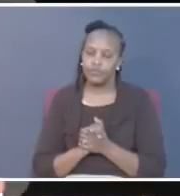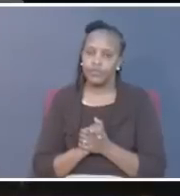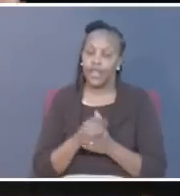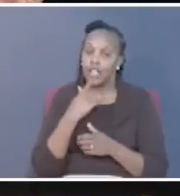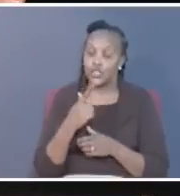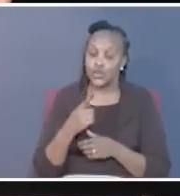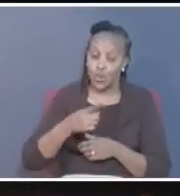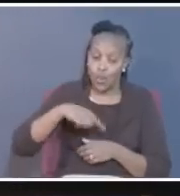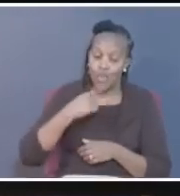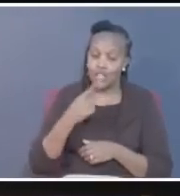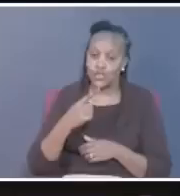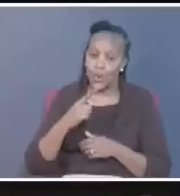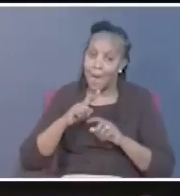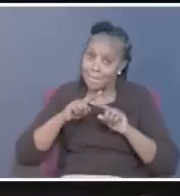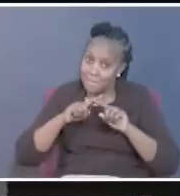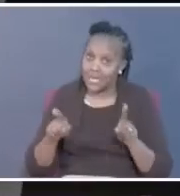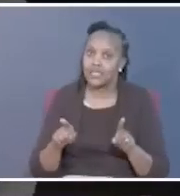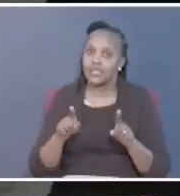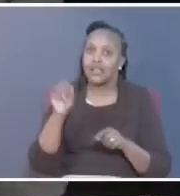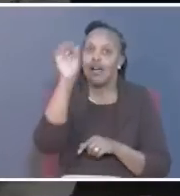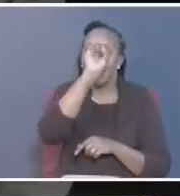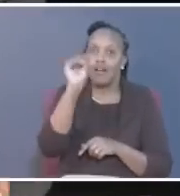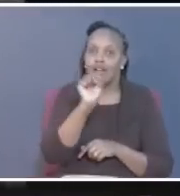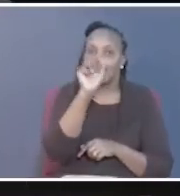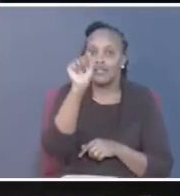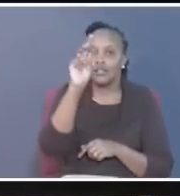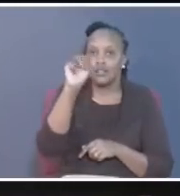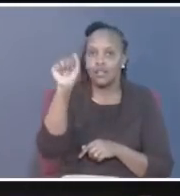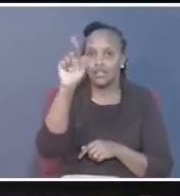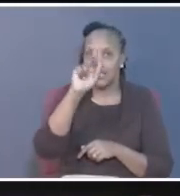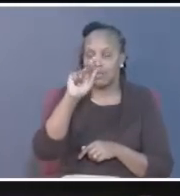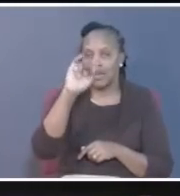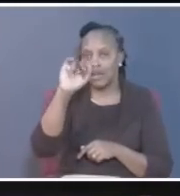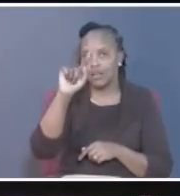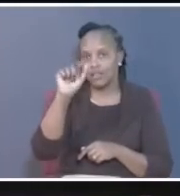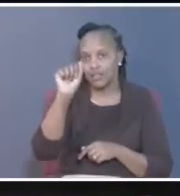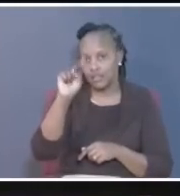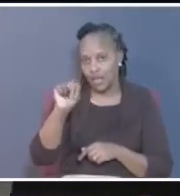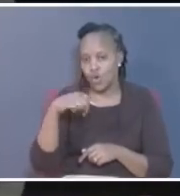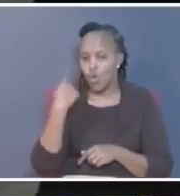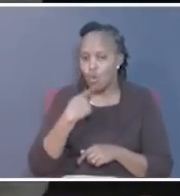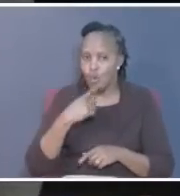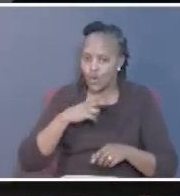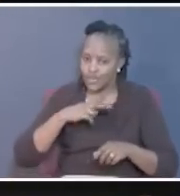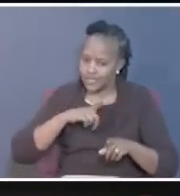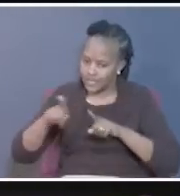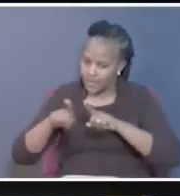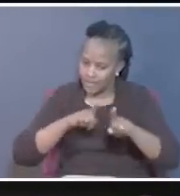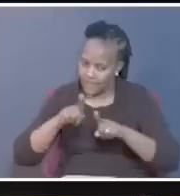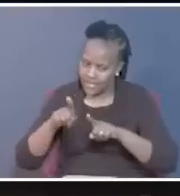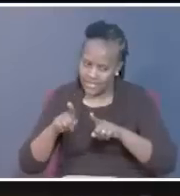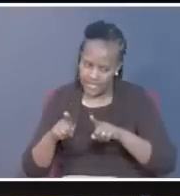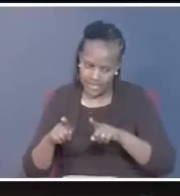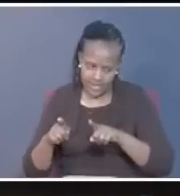so we're told, but a Samaritan who was on a journey came upon him. And when he saw him, he